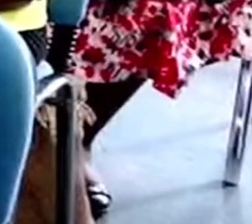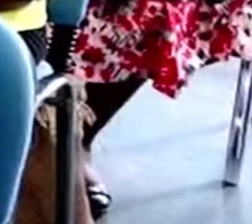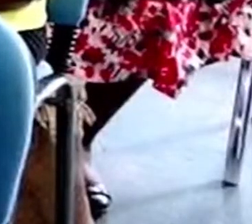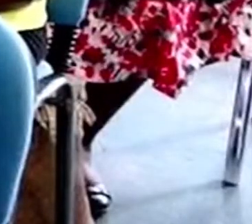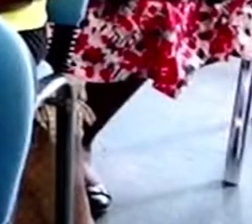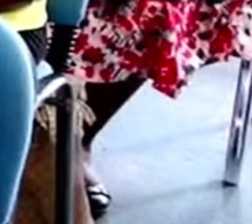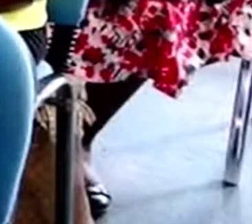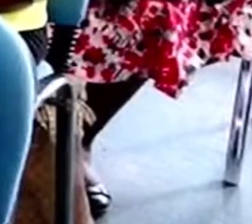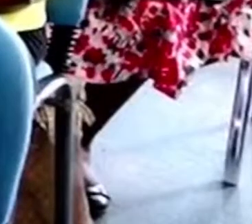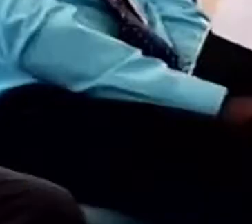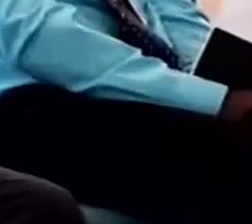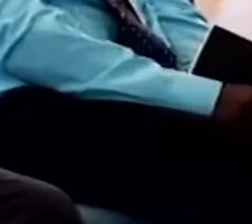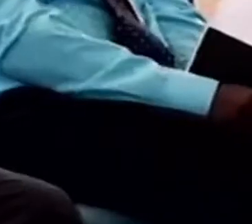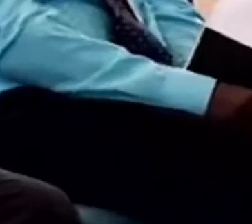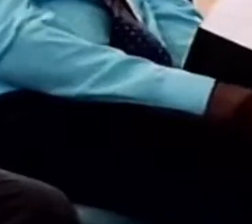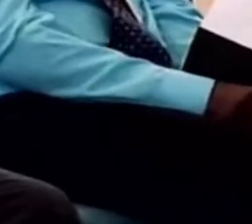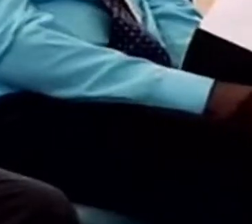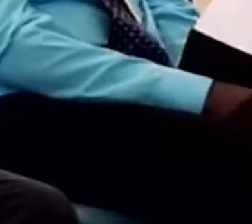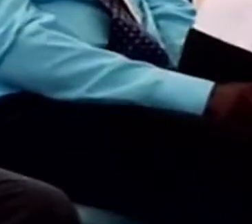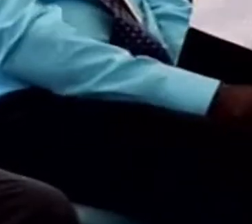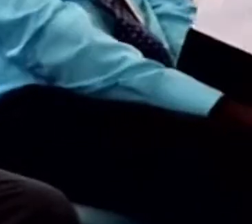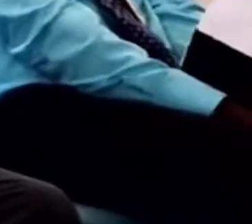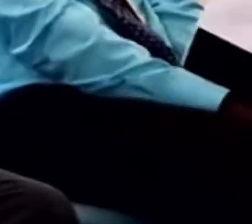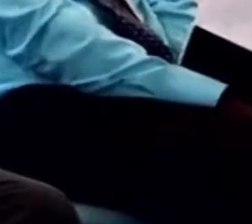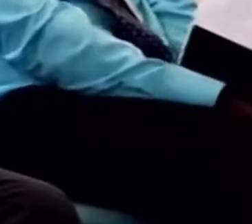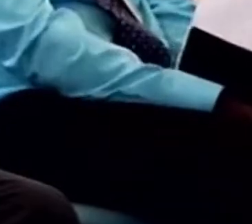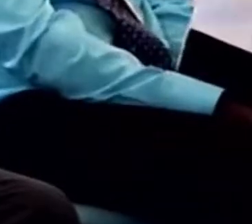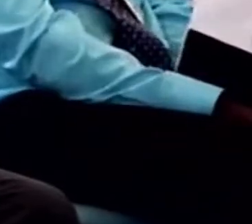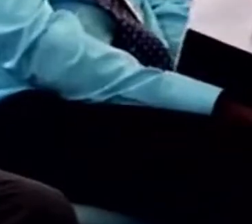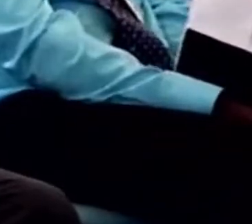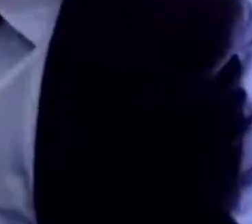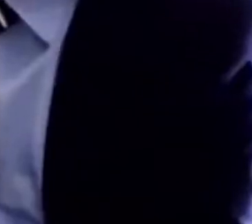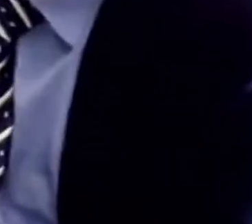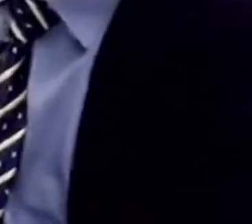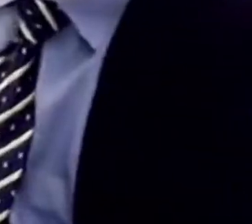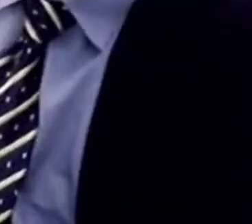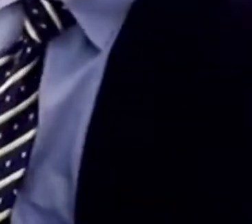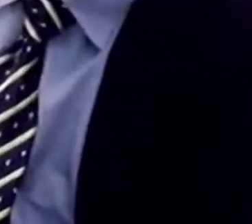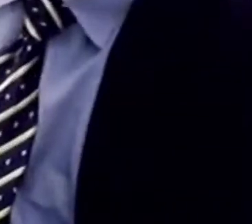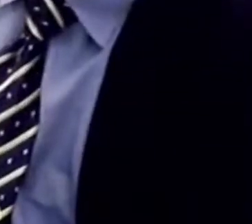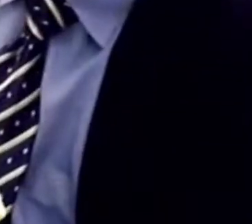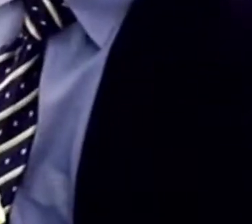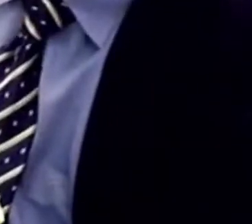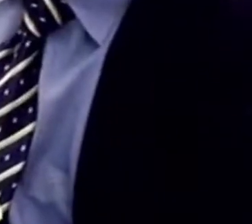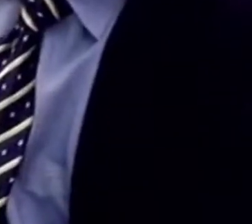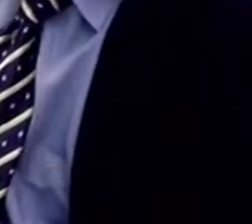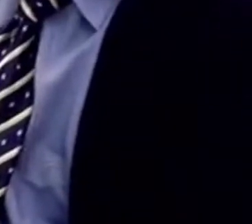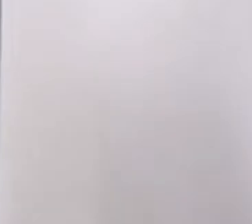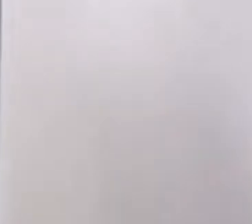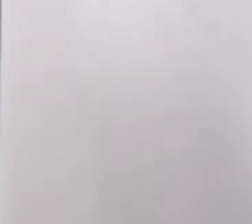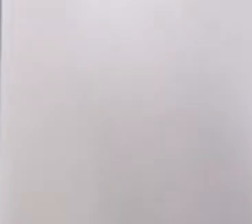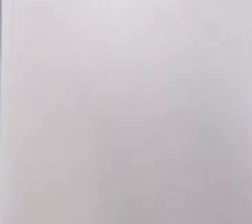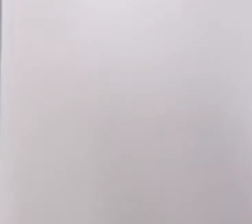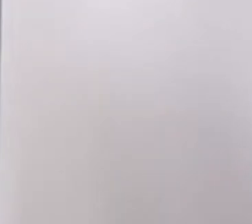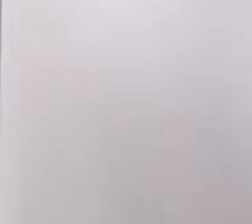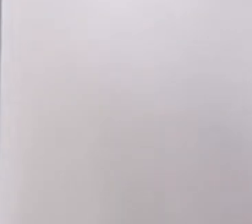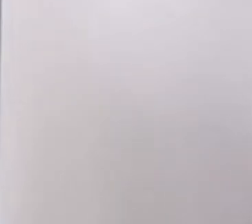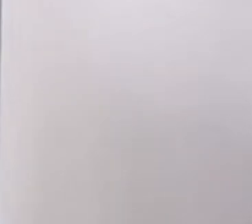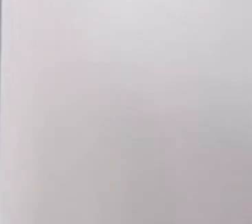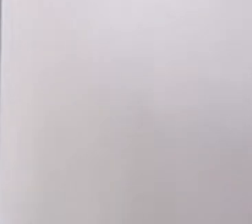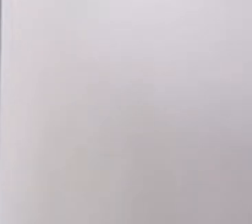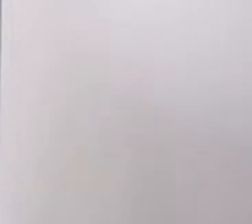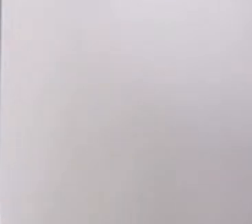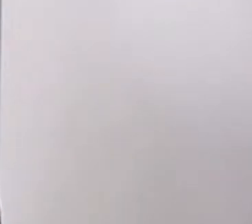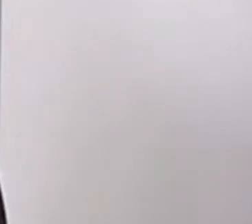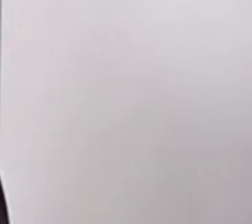information, it then means that whatever happens upwards would have been caused by ourselves at constituency